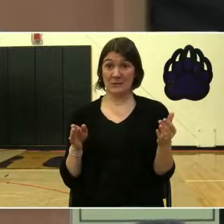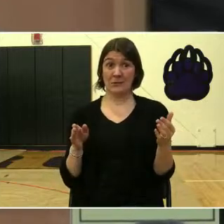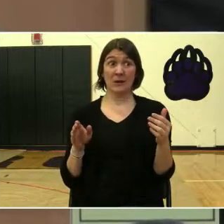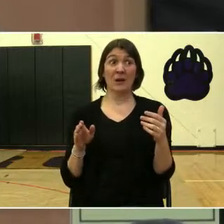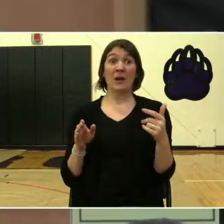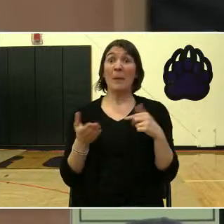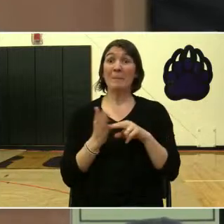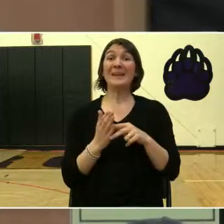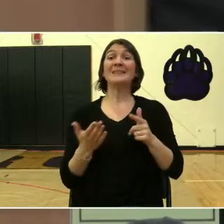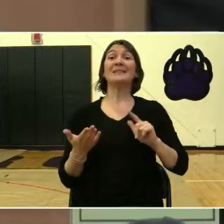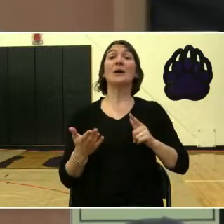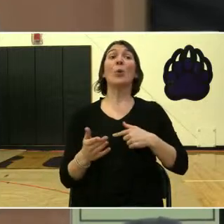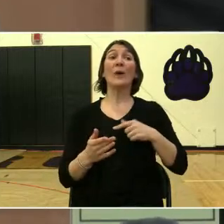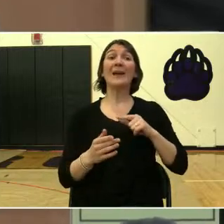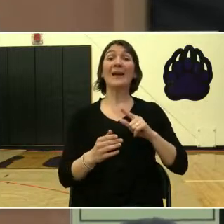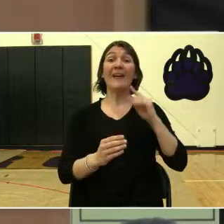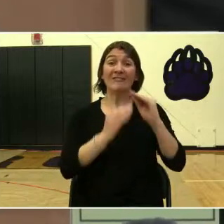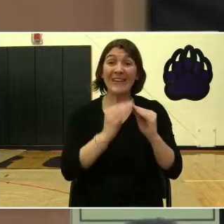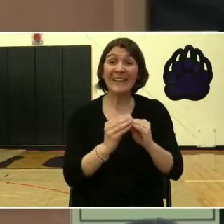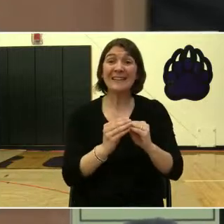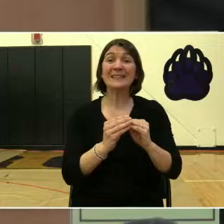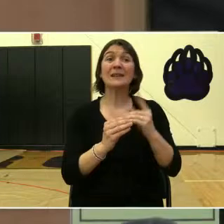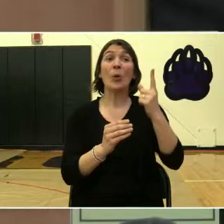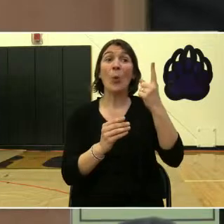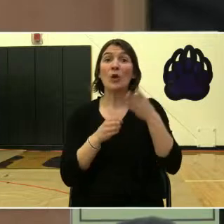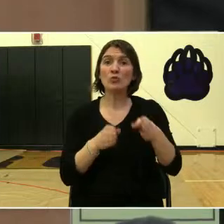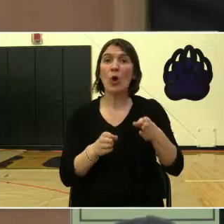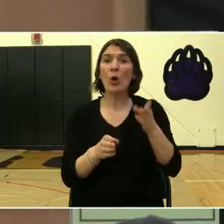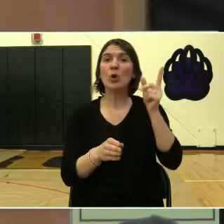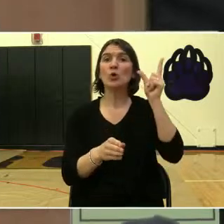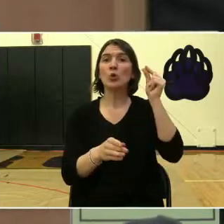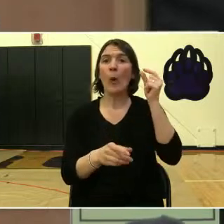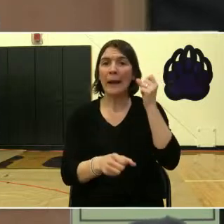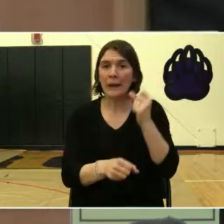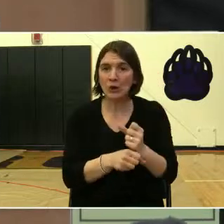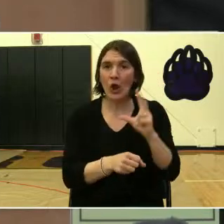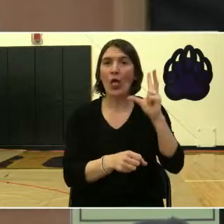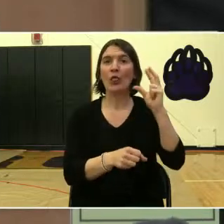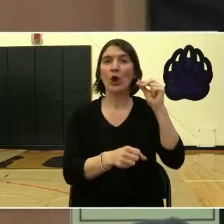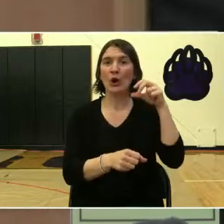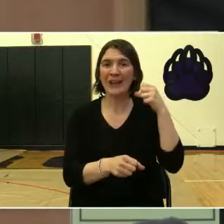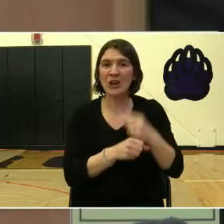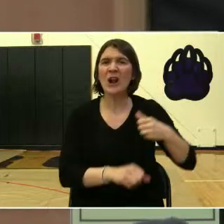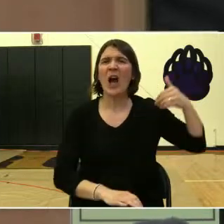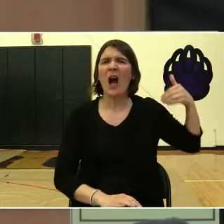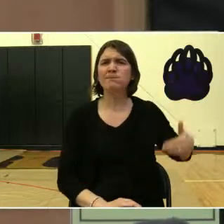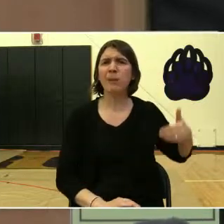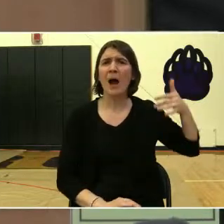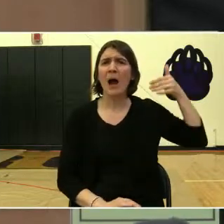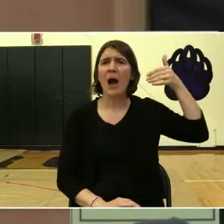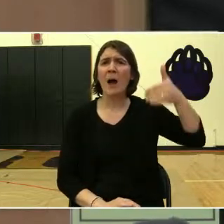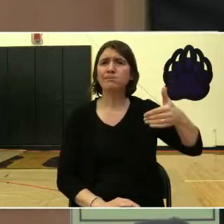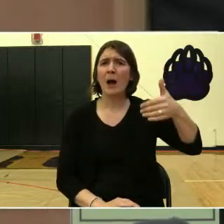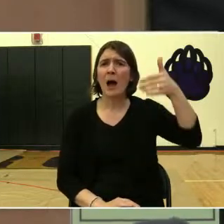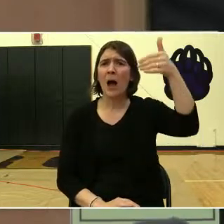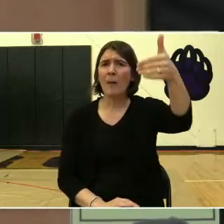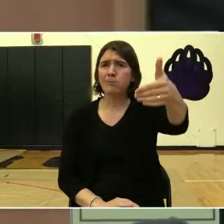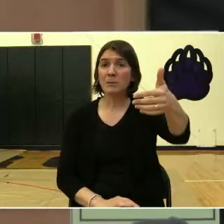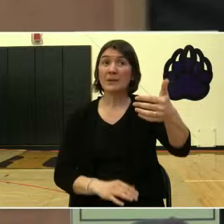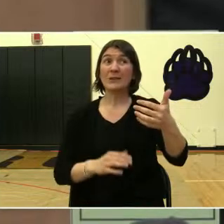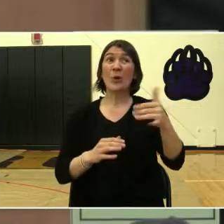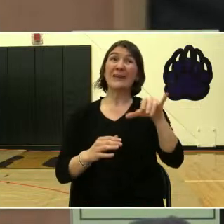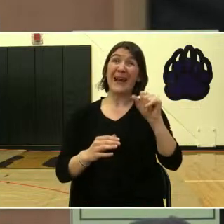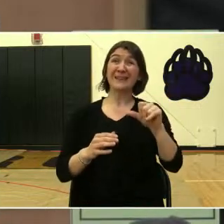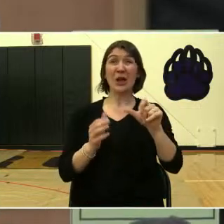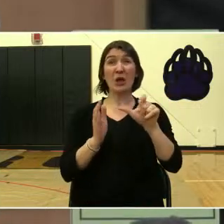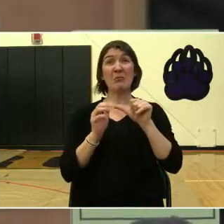roads once every 20 30 years um so so I guess if you look at it that way it's a long-term capital expense